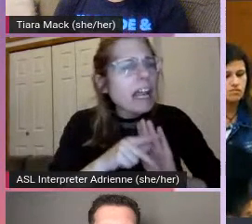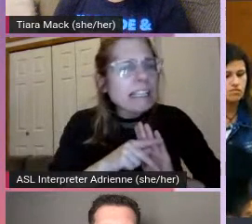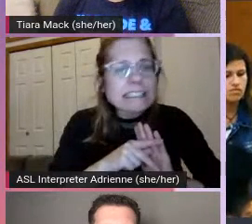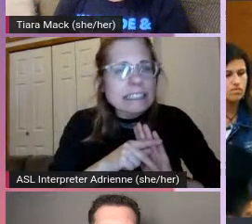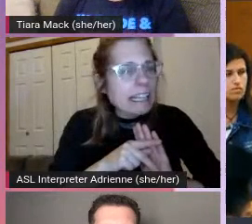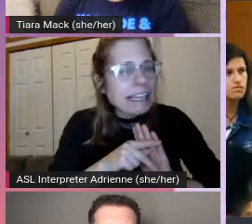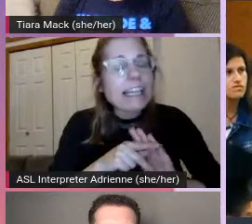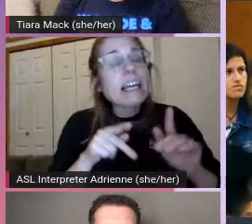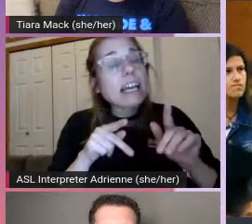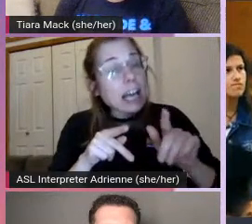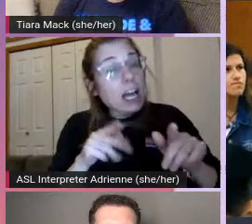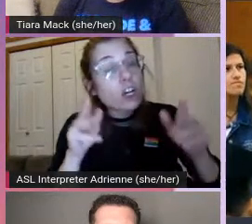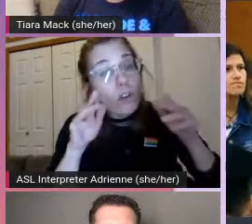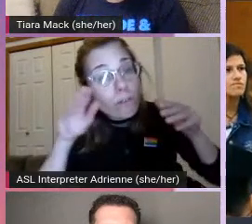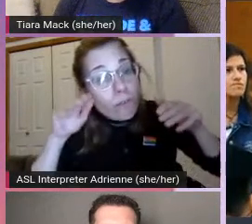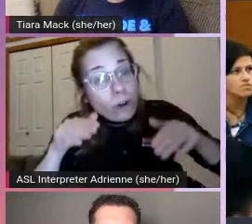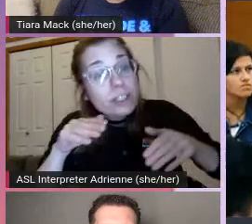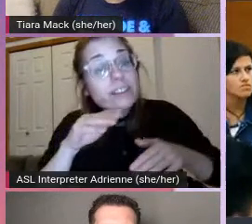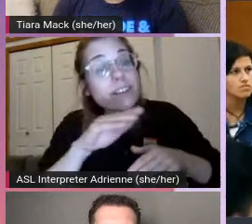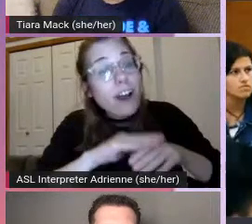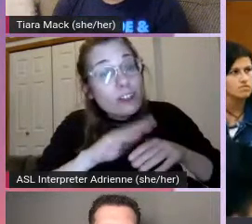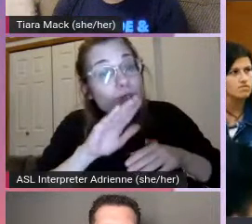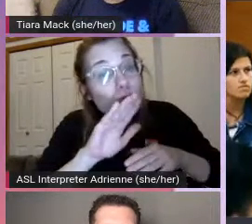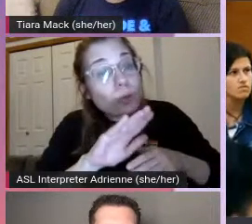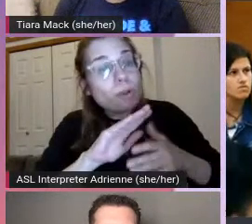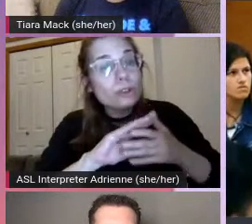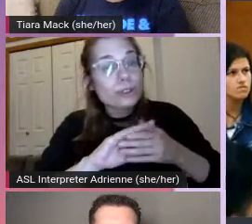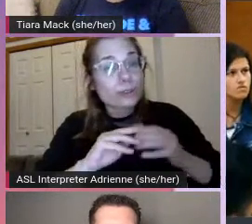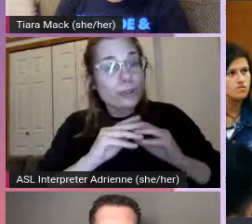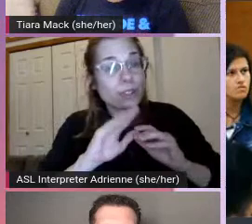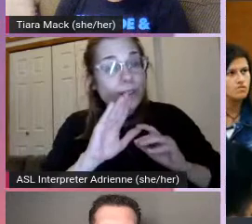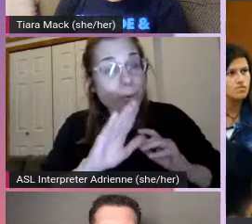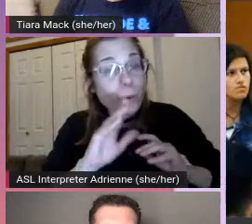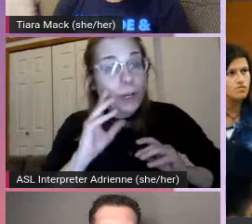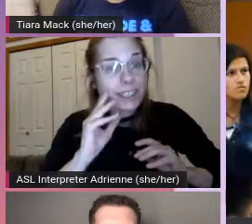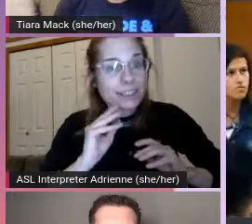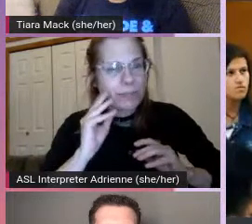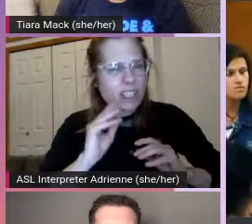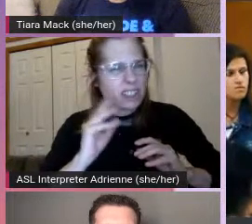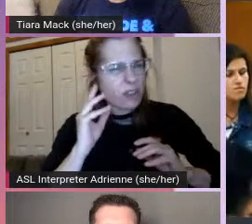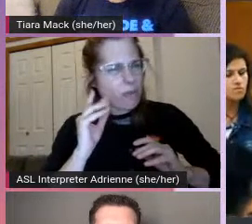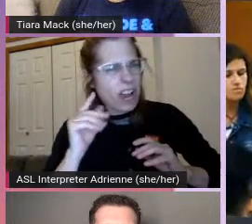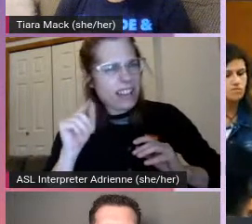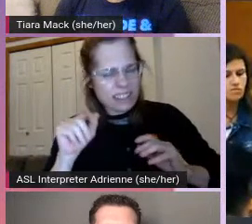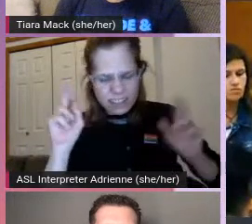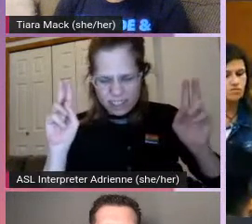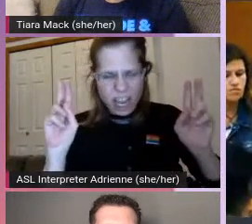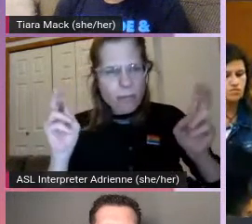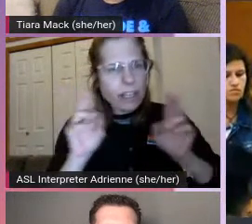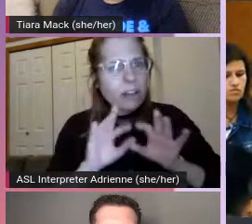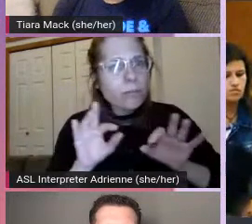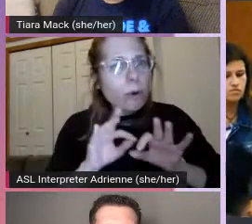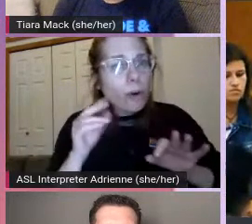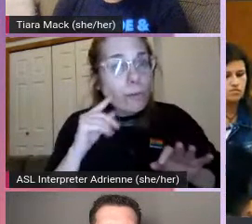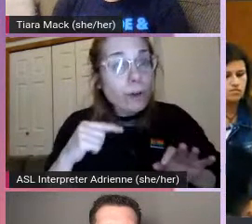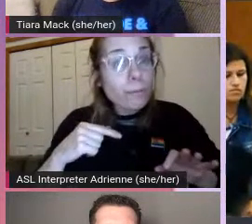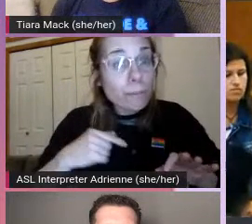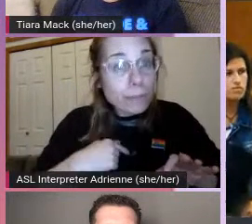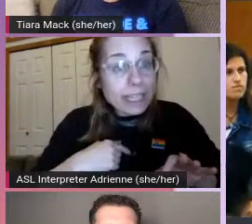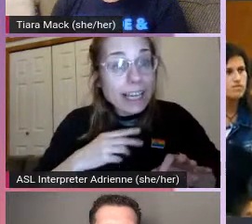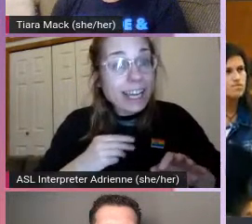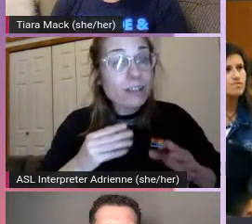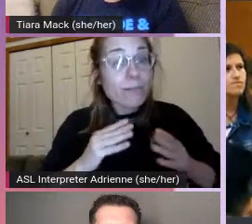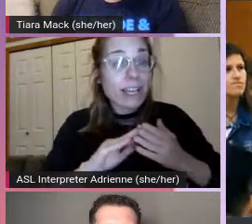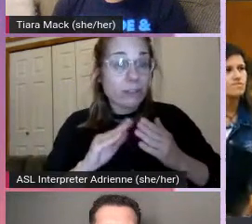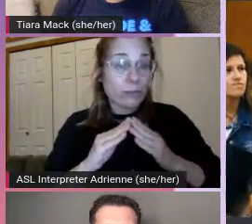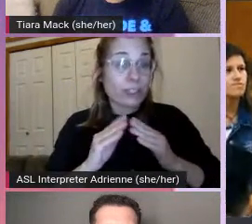bill or why any topic is important to you and your community. It's really important that you keep a personal narrative and